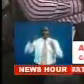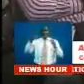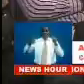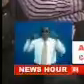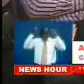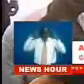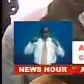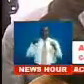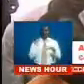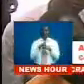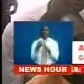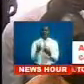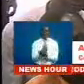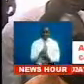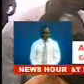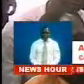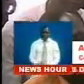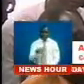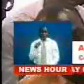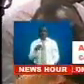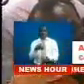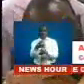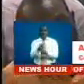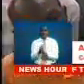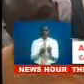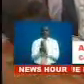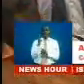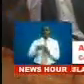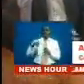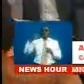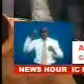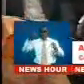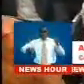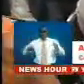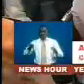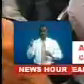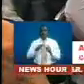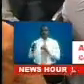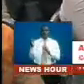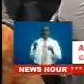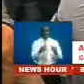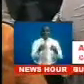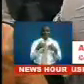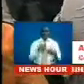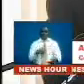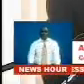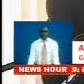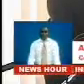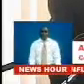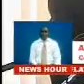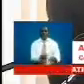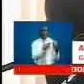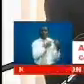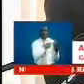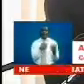country negatively. To secure the right to justice, the individuals have a responsibility